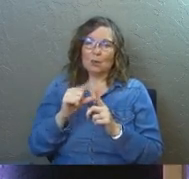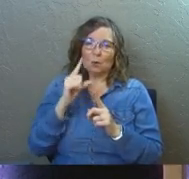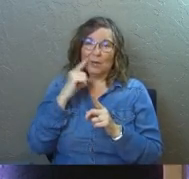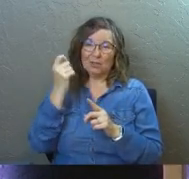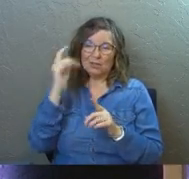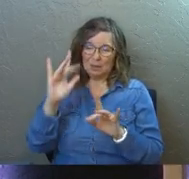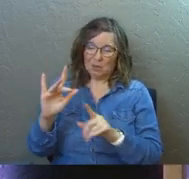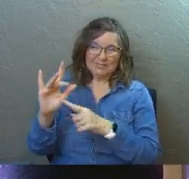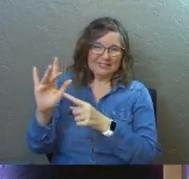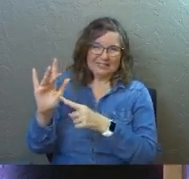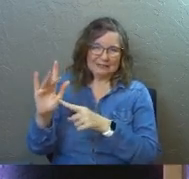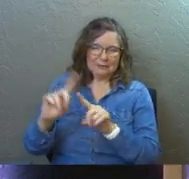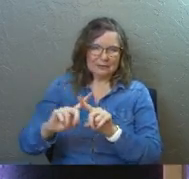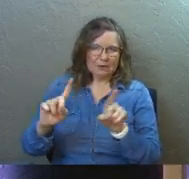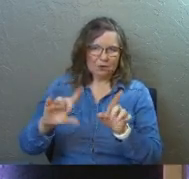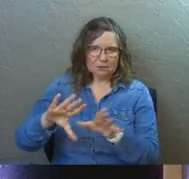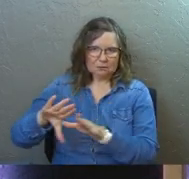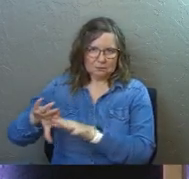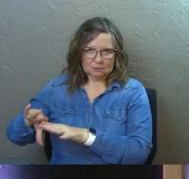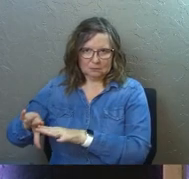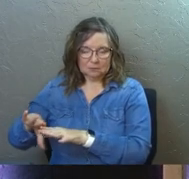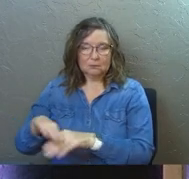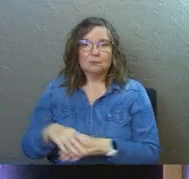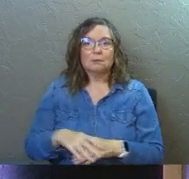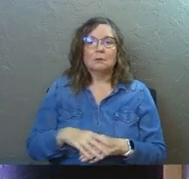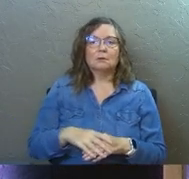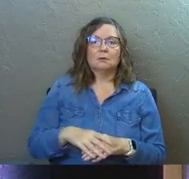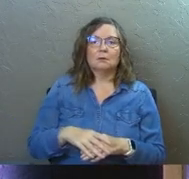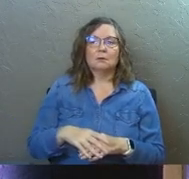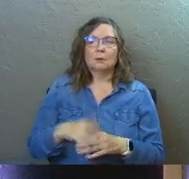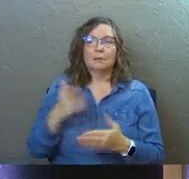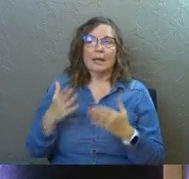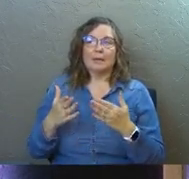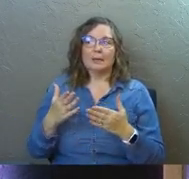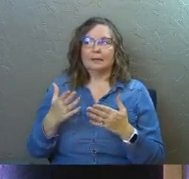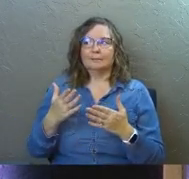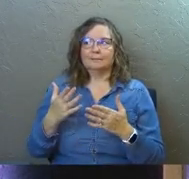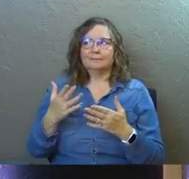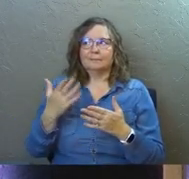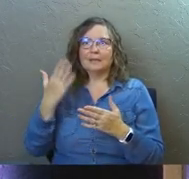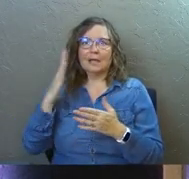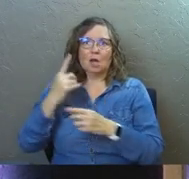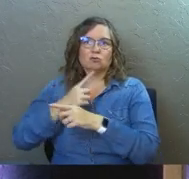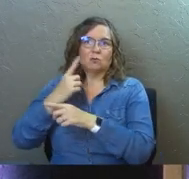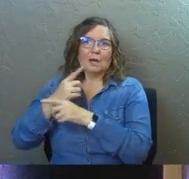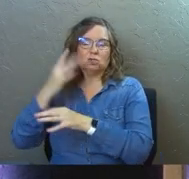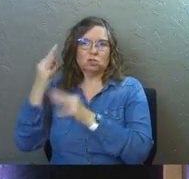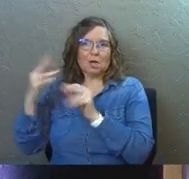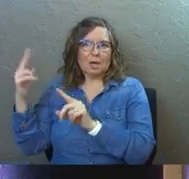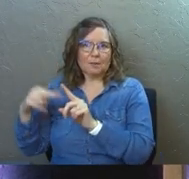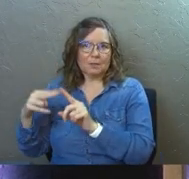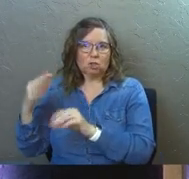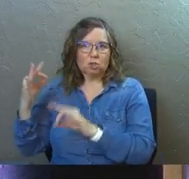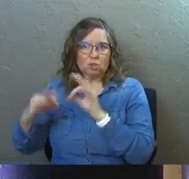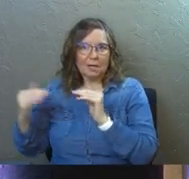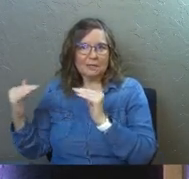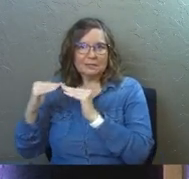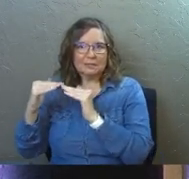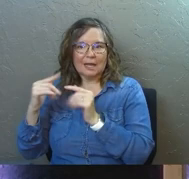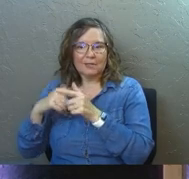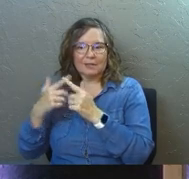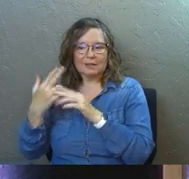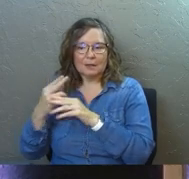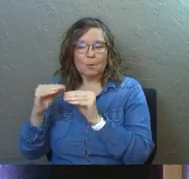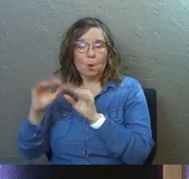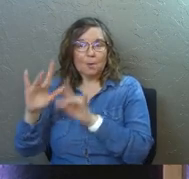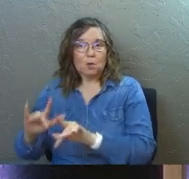would understand it in the New Testament, where we get, maybe there would be God's righteous judgment, what justice is, and then we get